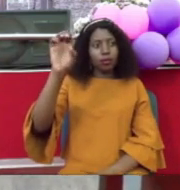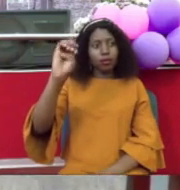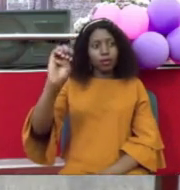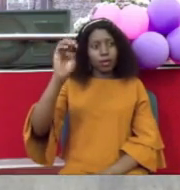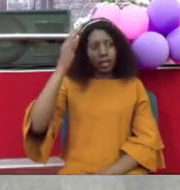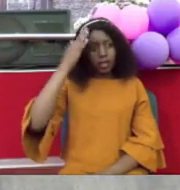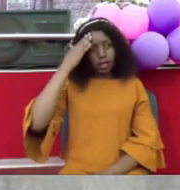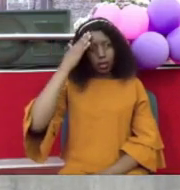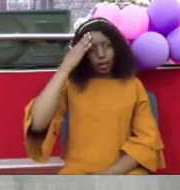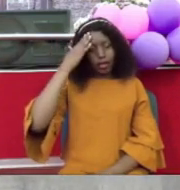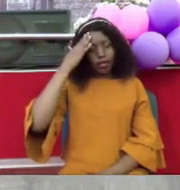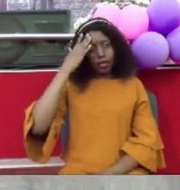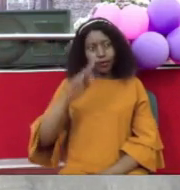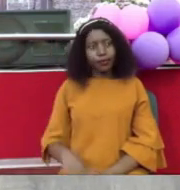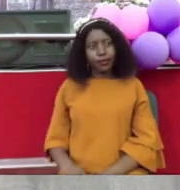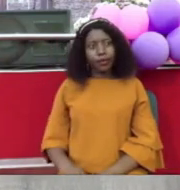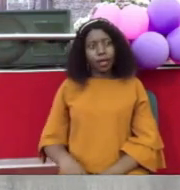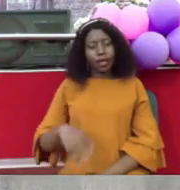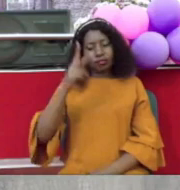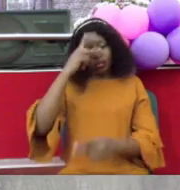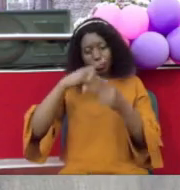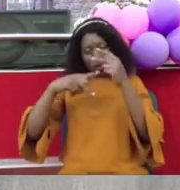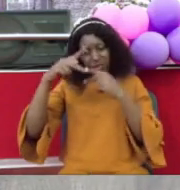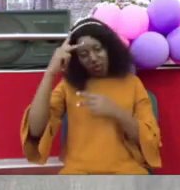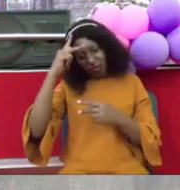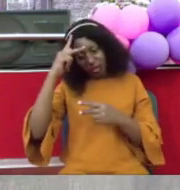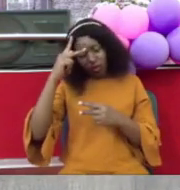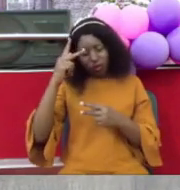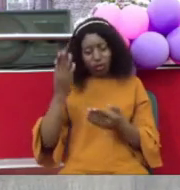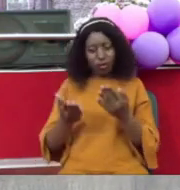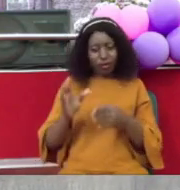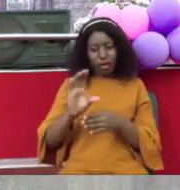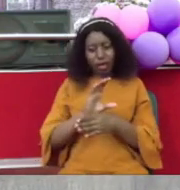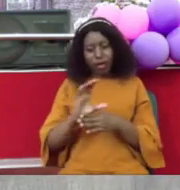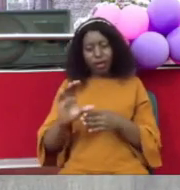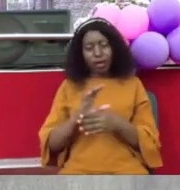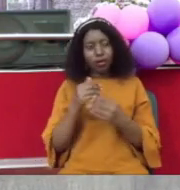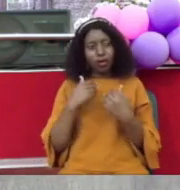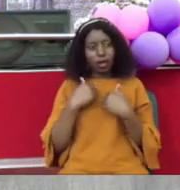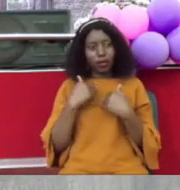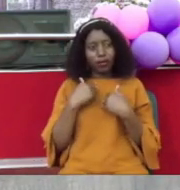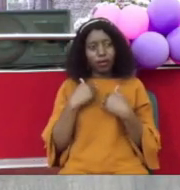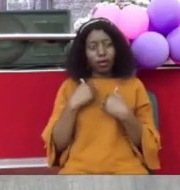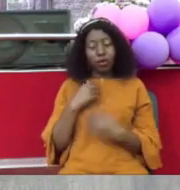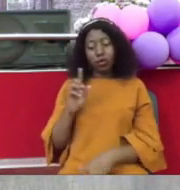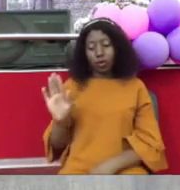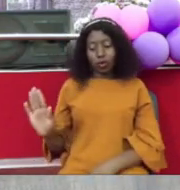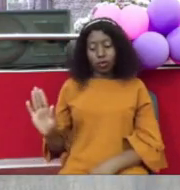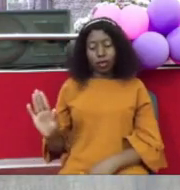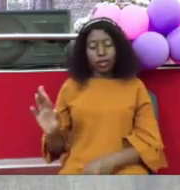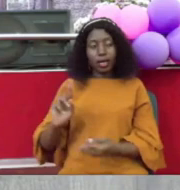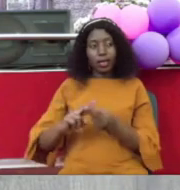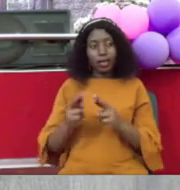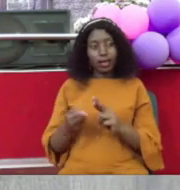college, the professions we take, kazi ambazo tunafanya. You know, they are related to the senses, what